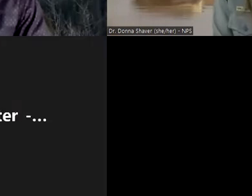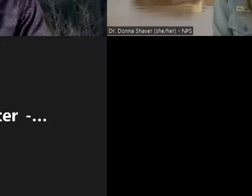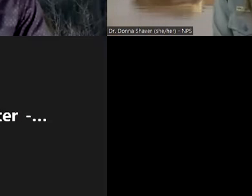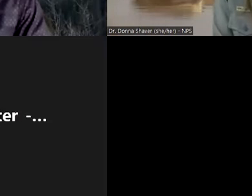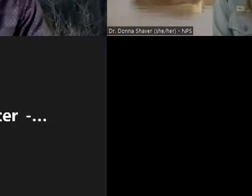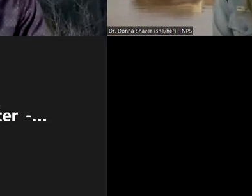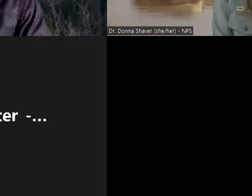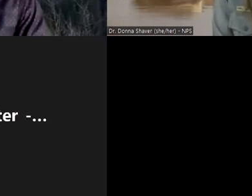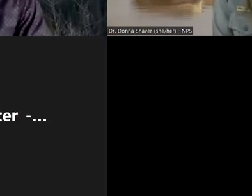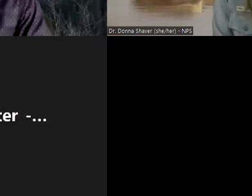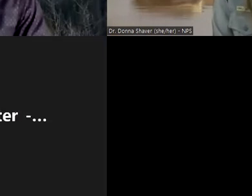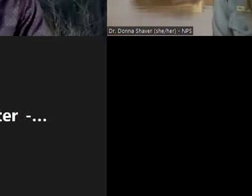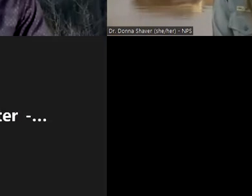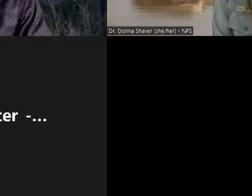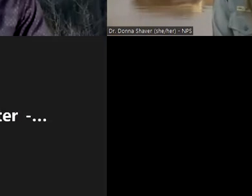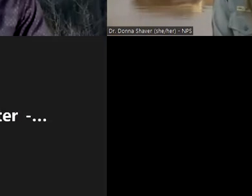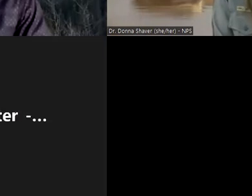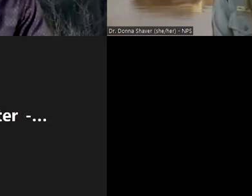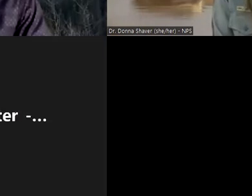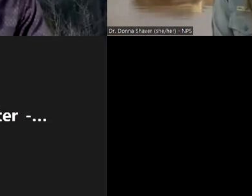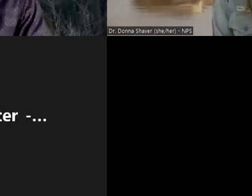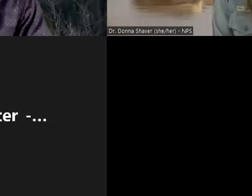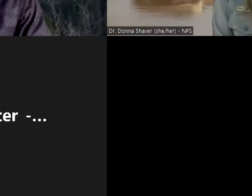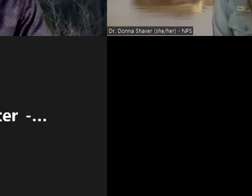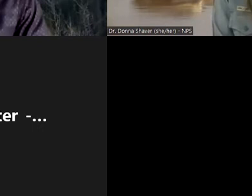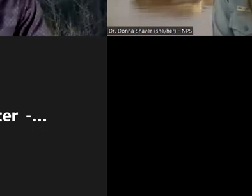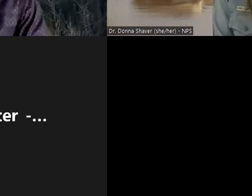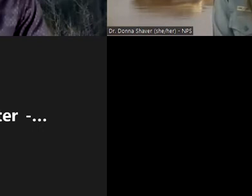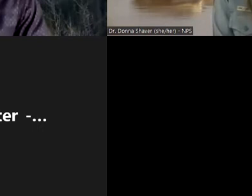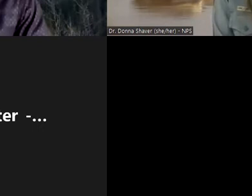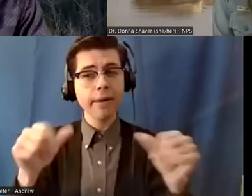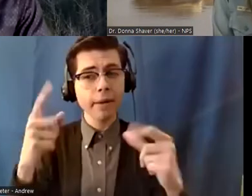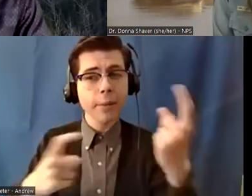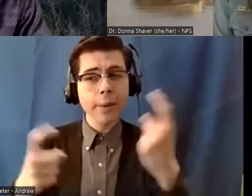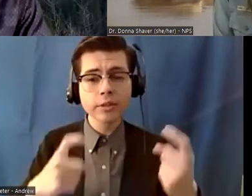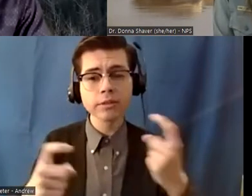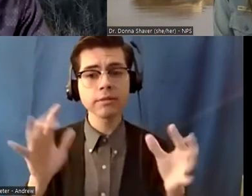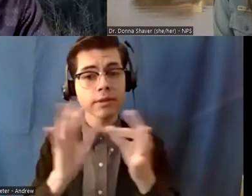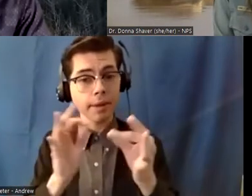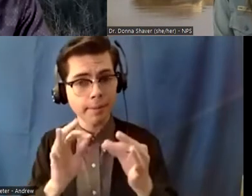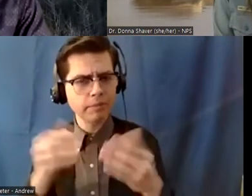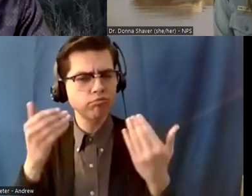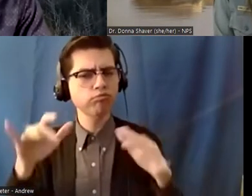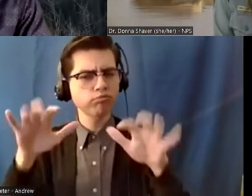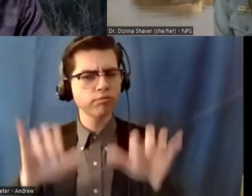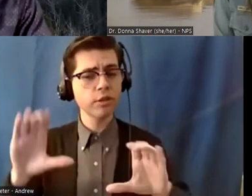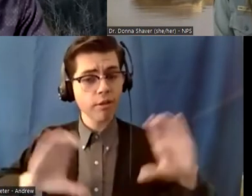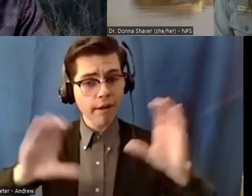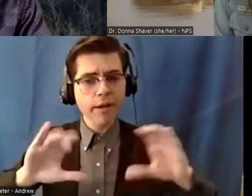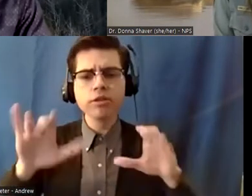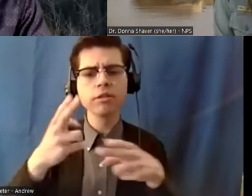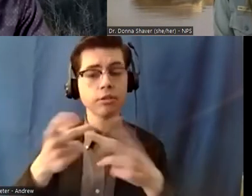everyone uh that you'll feel free to submit any questions or comments that you have for our speakers in the chat um with your name